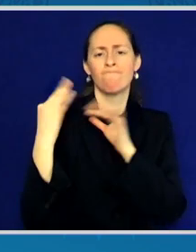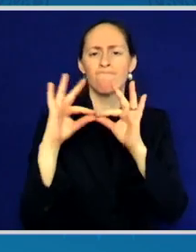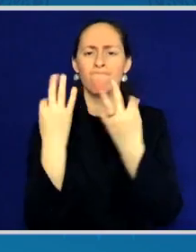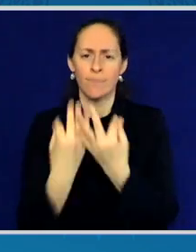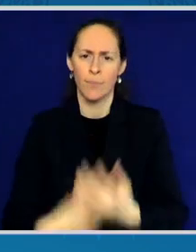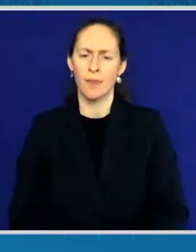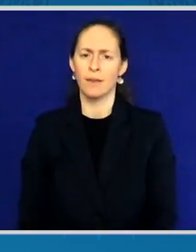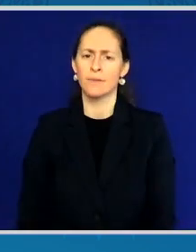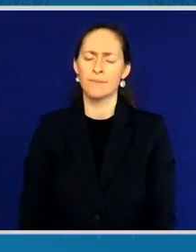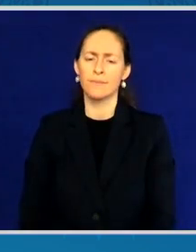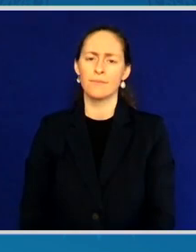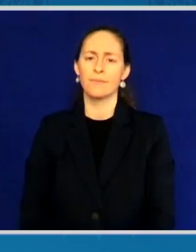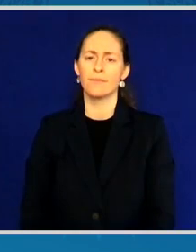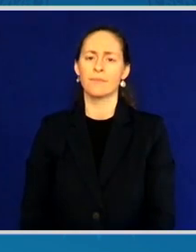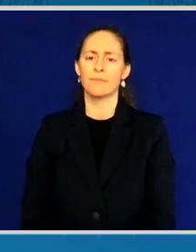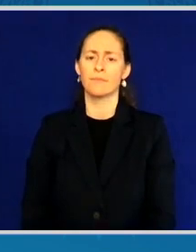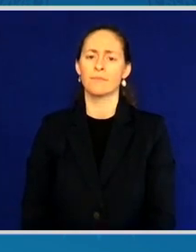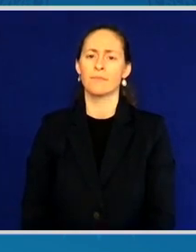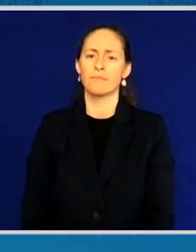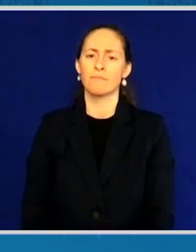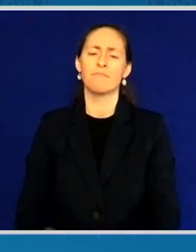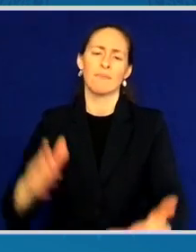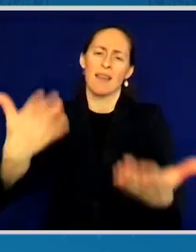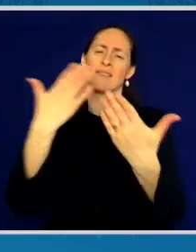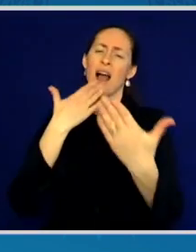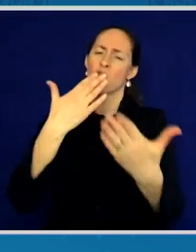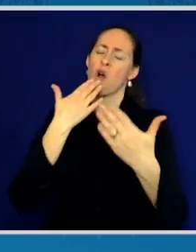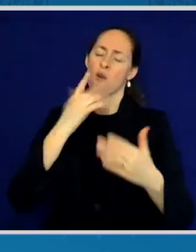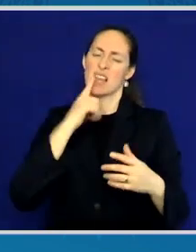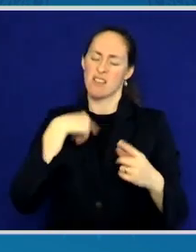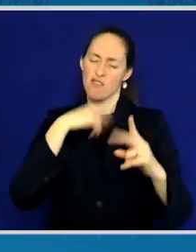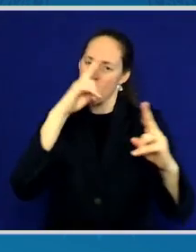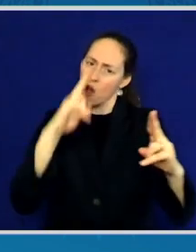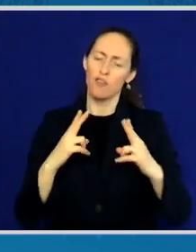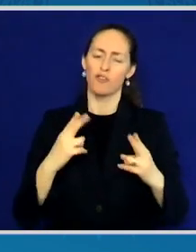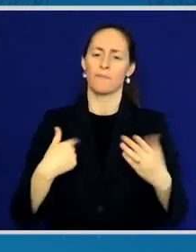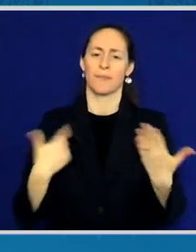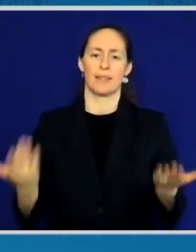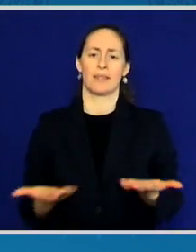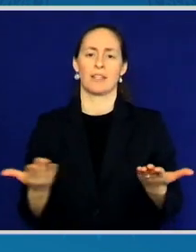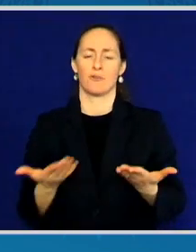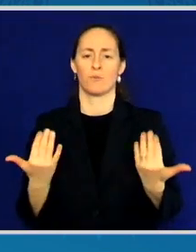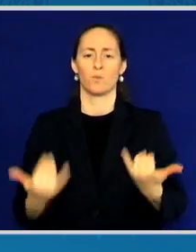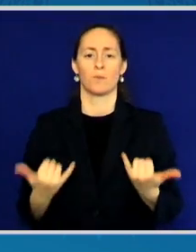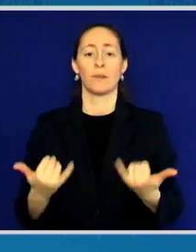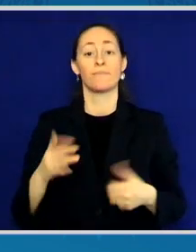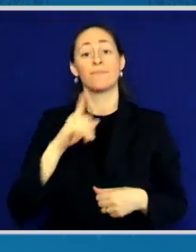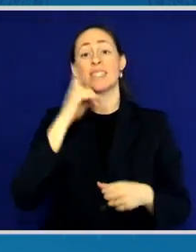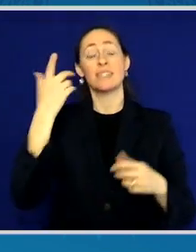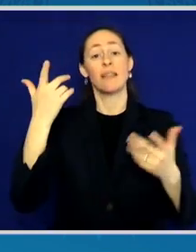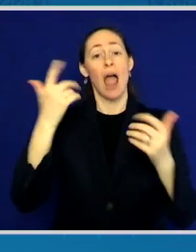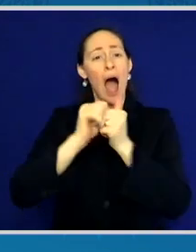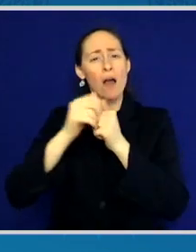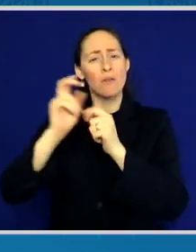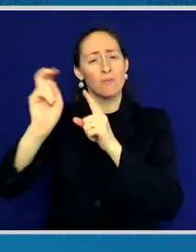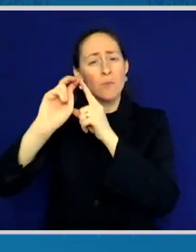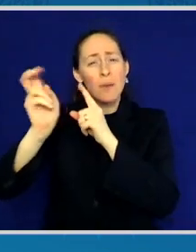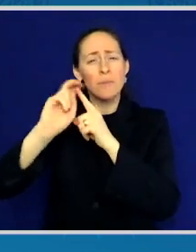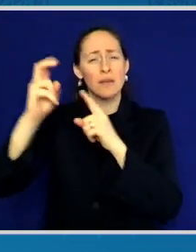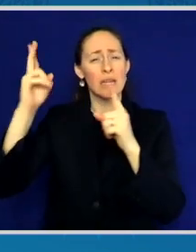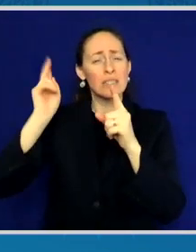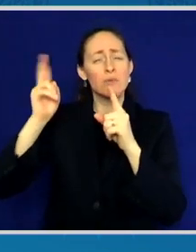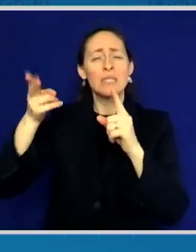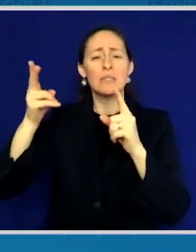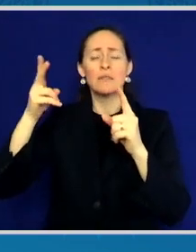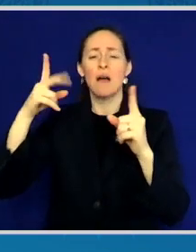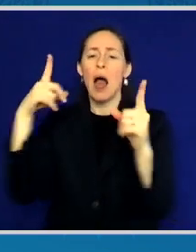Vice President. It's an honor to be here today. I will say that the issue of transportation is complicated when you think about communities